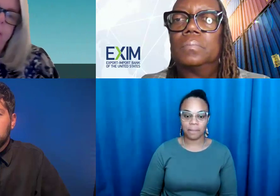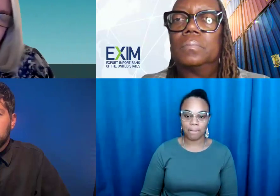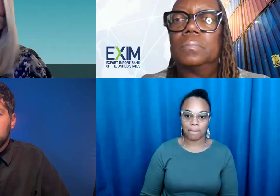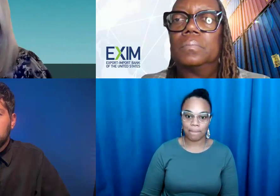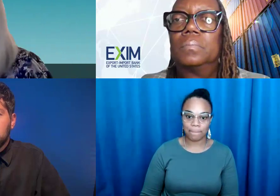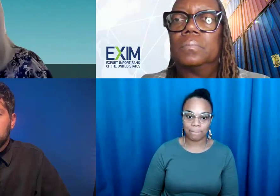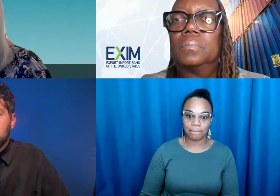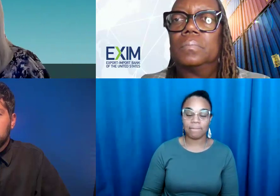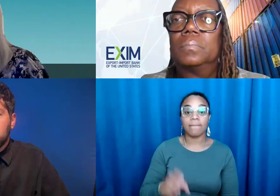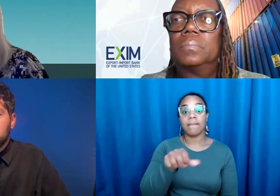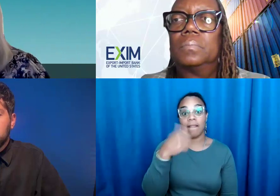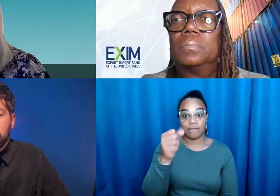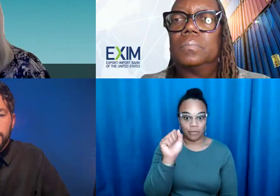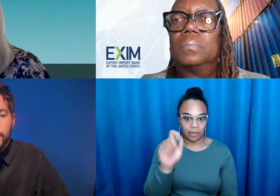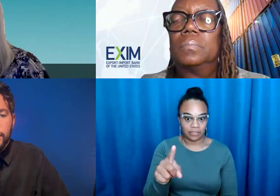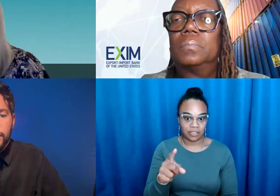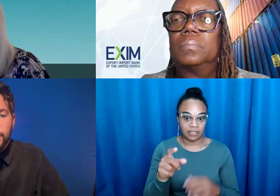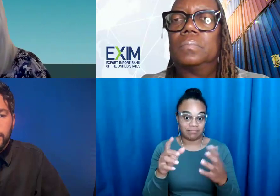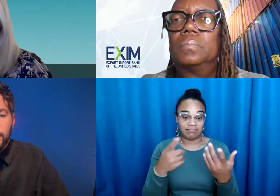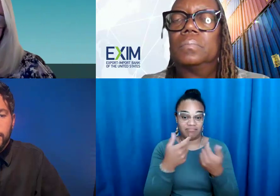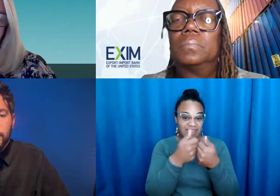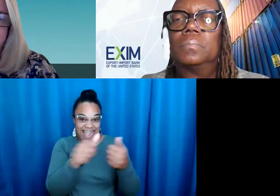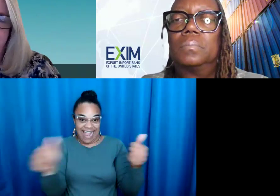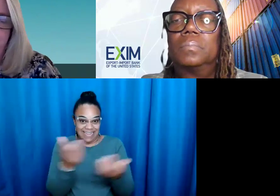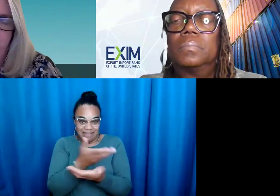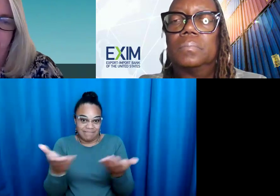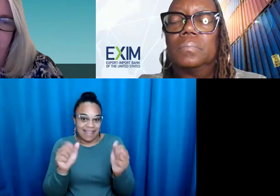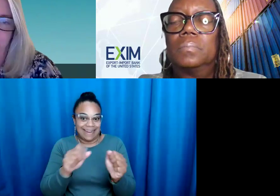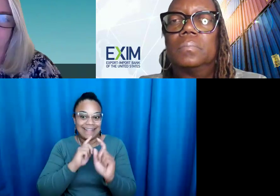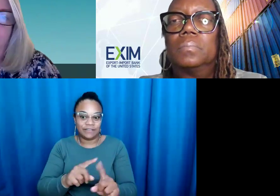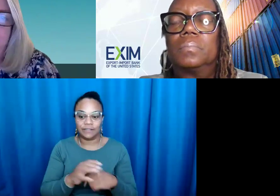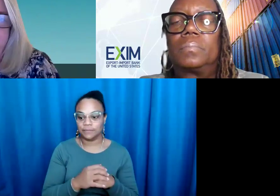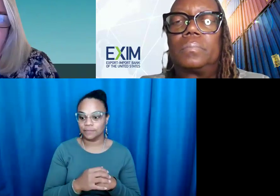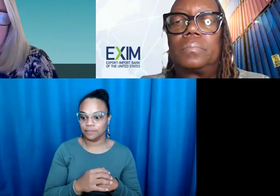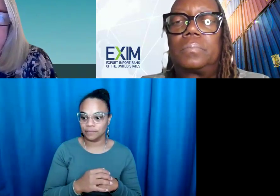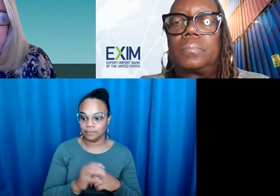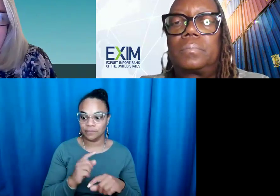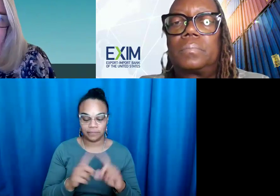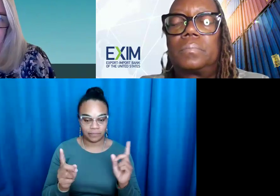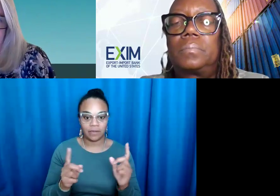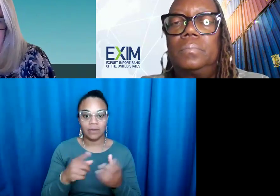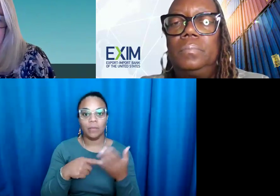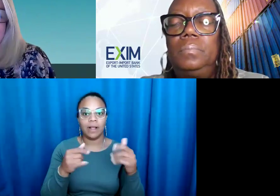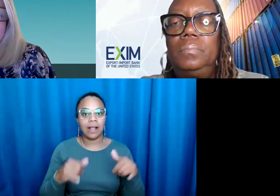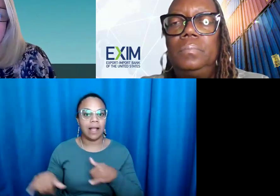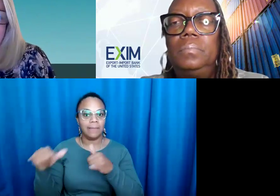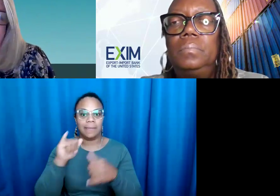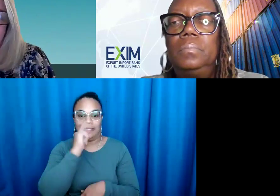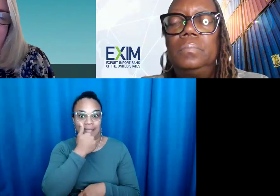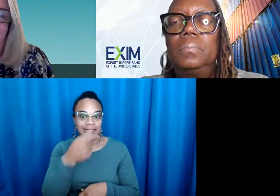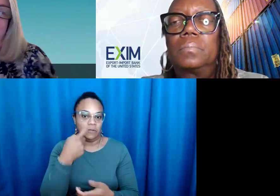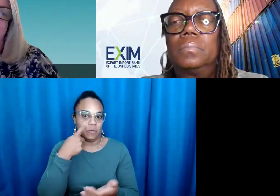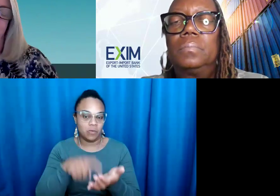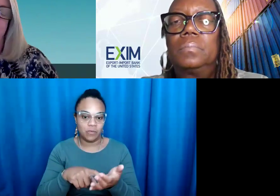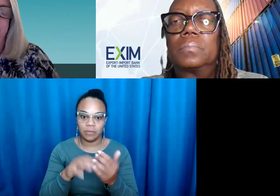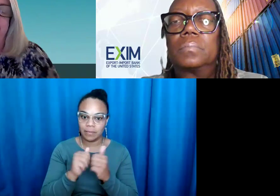So another question, and this could be for any of the panel, but what are some of the sort of common mistakes you see, and